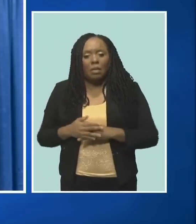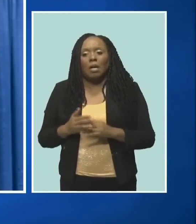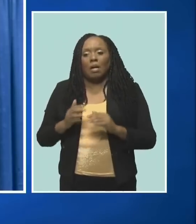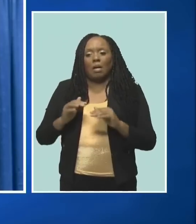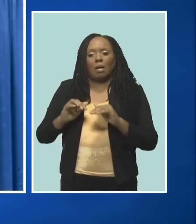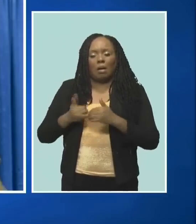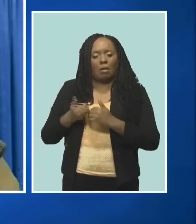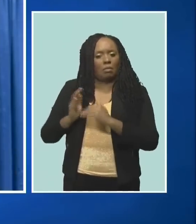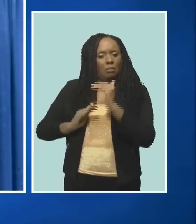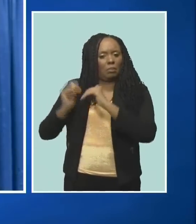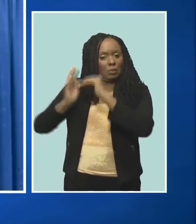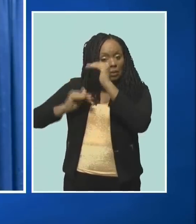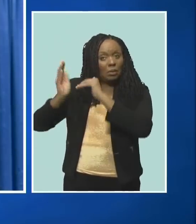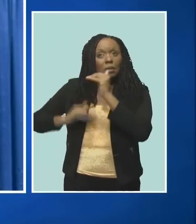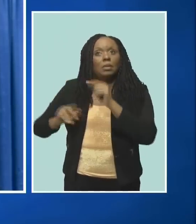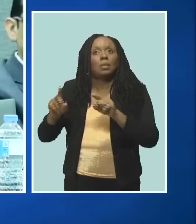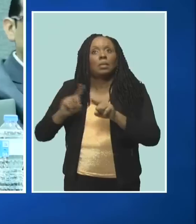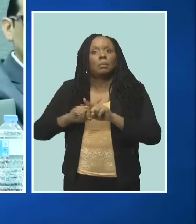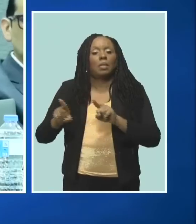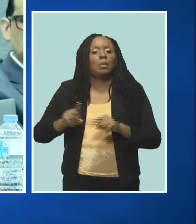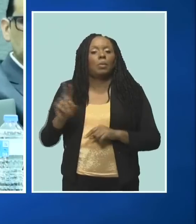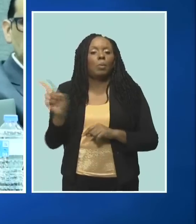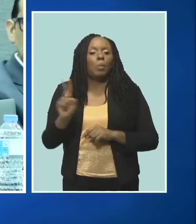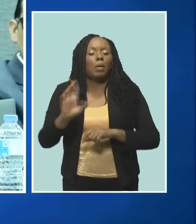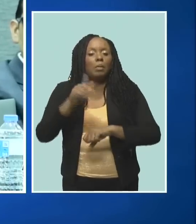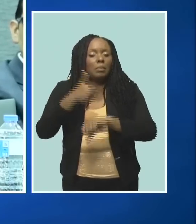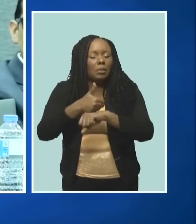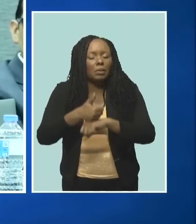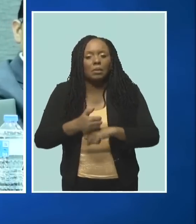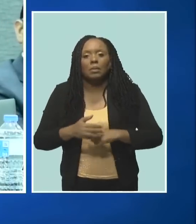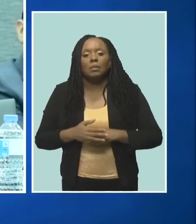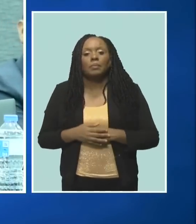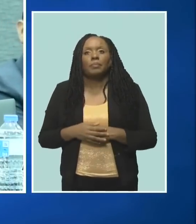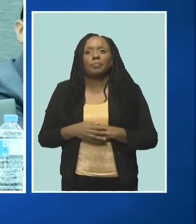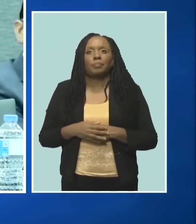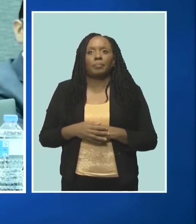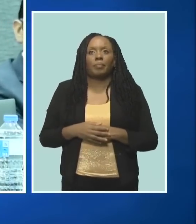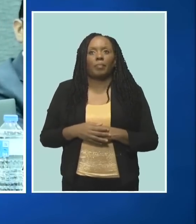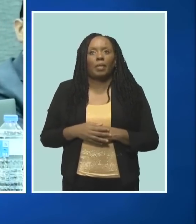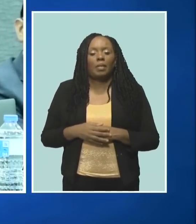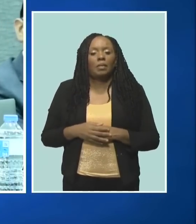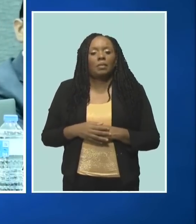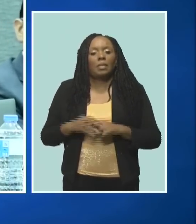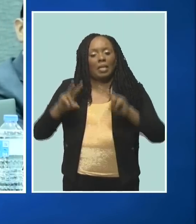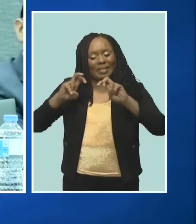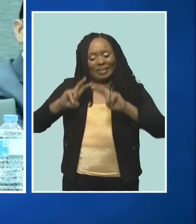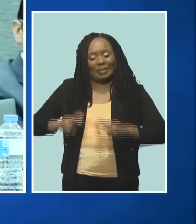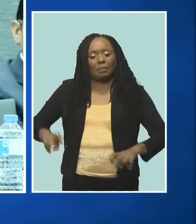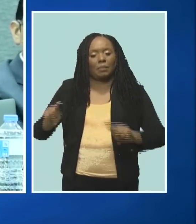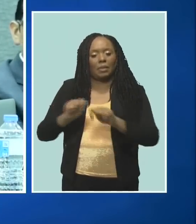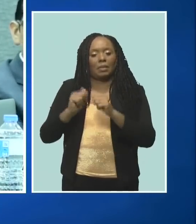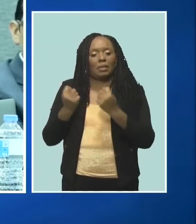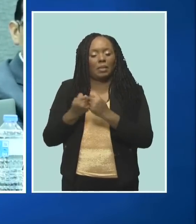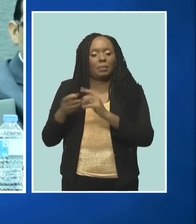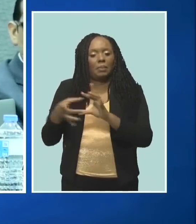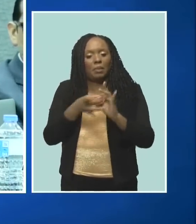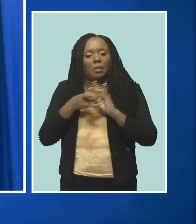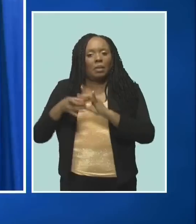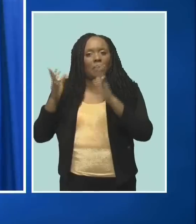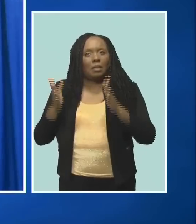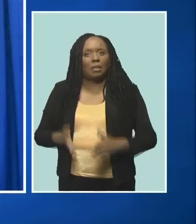buildings are constructed, but also where. Dr. Omar Bello, the assessment team's coordinator, said it will be